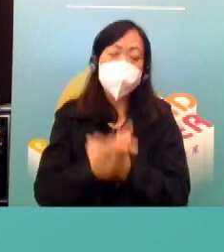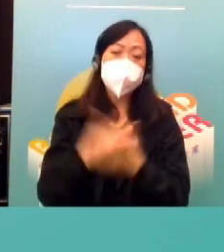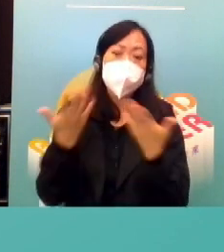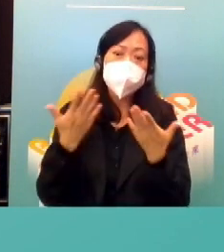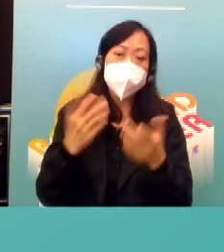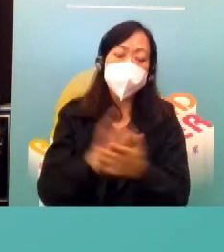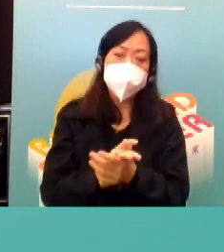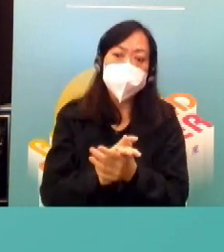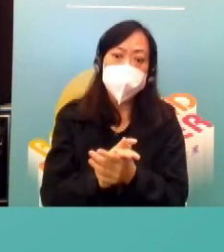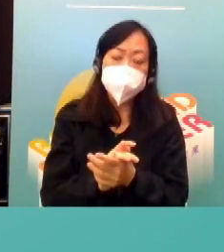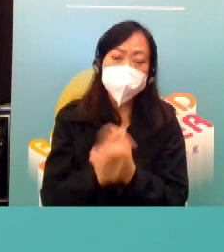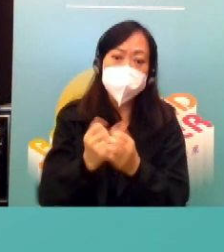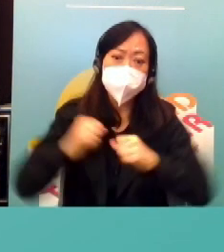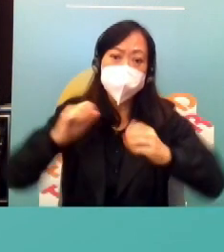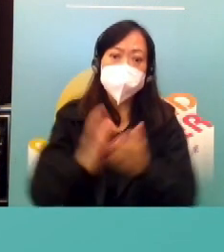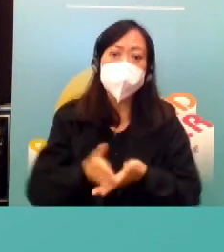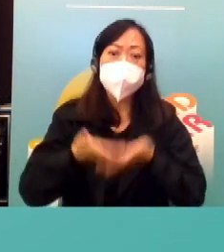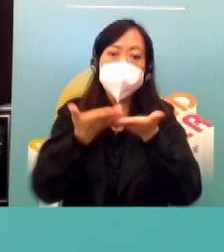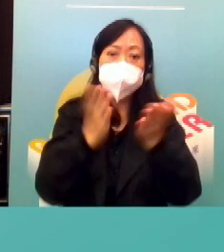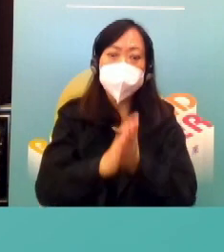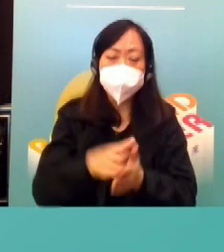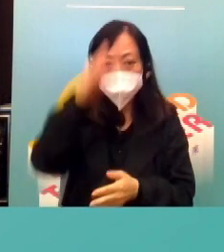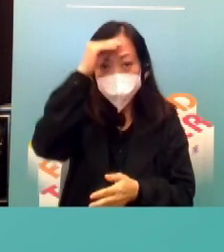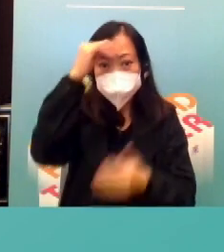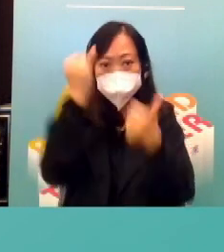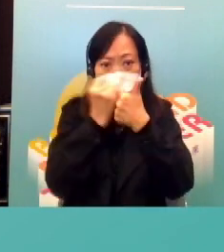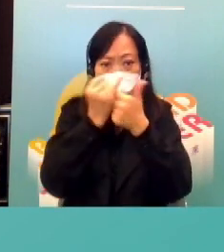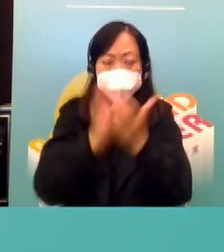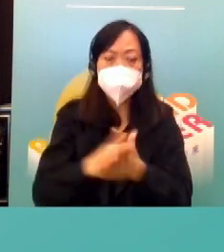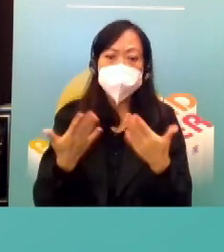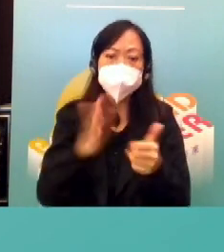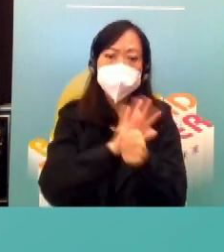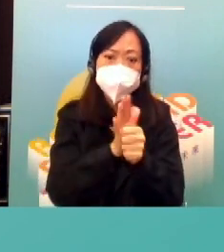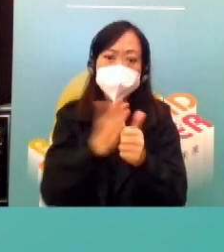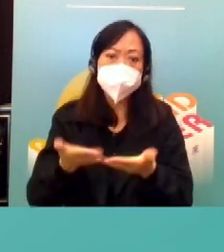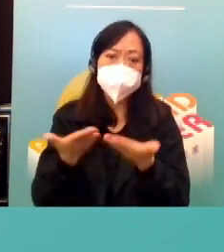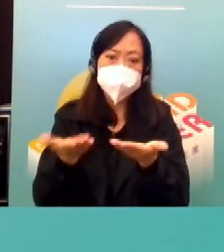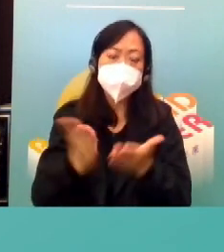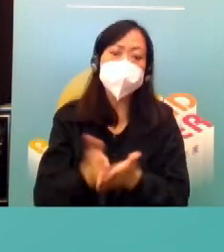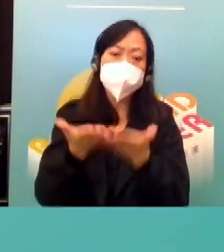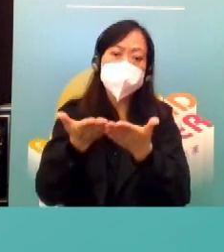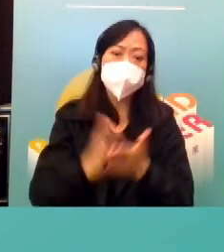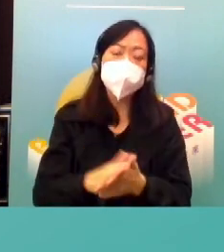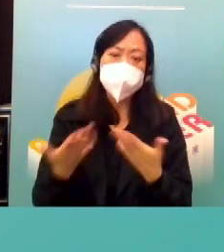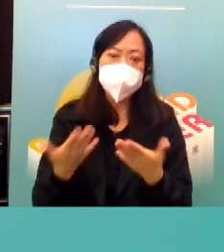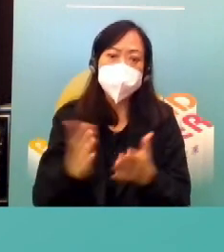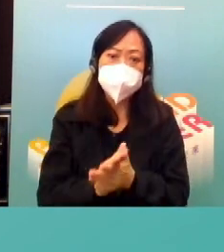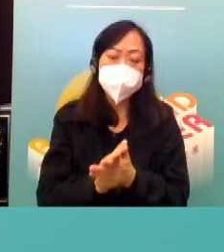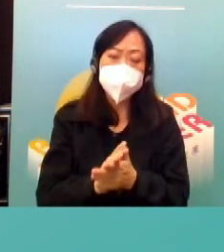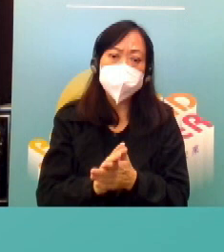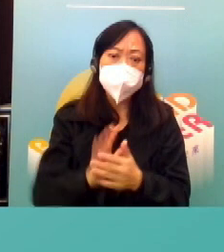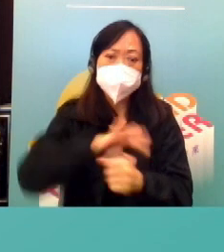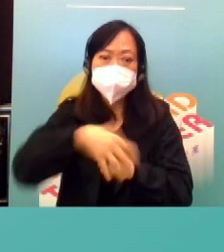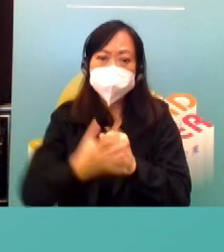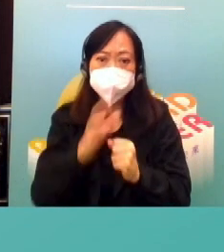we see these kind of examples from different parts of the world to see how public-private partnership could be leveraged